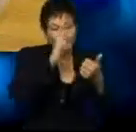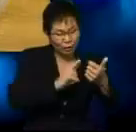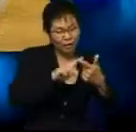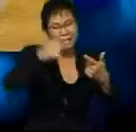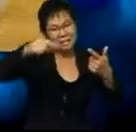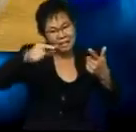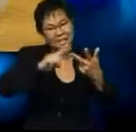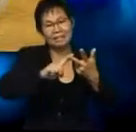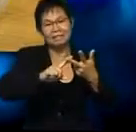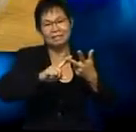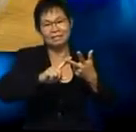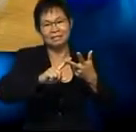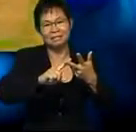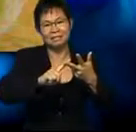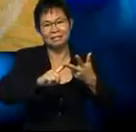beans,